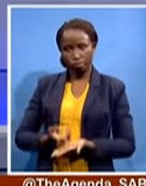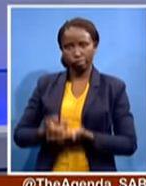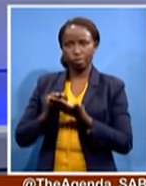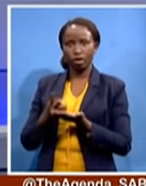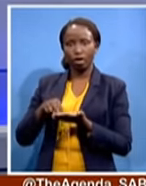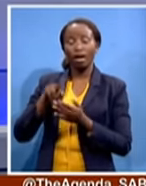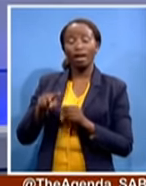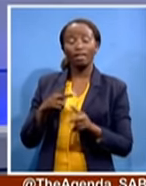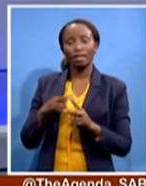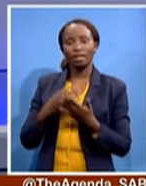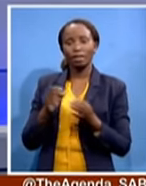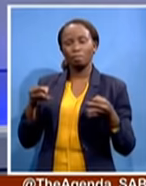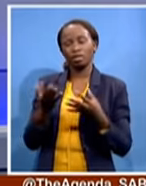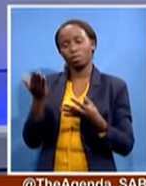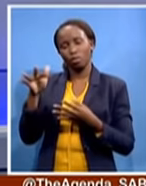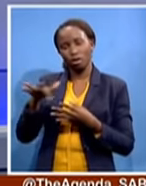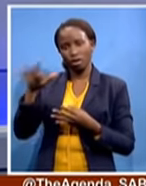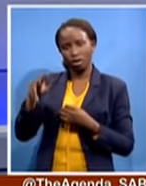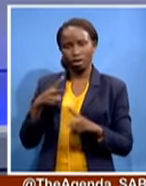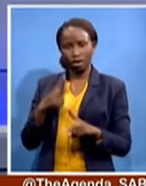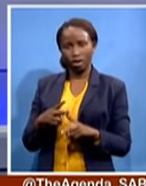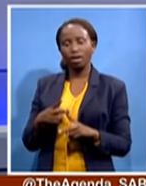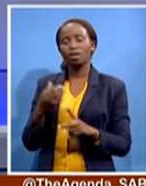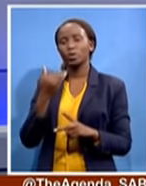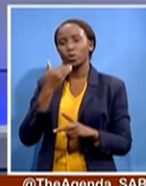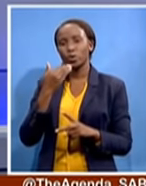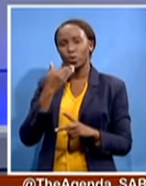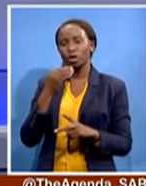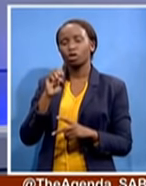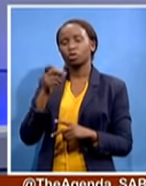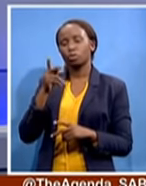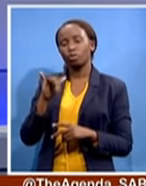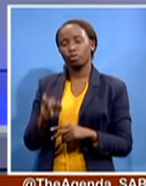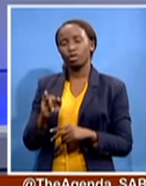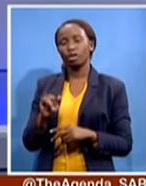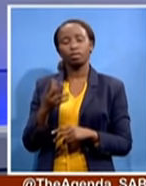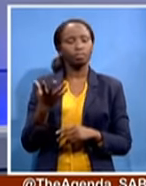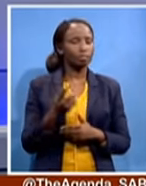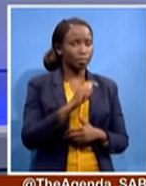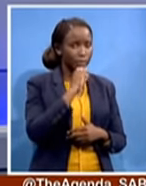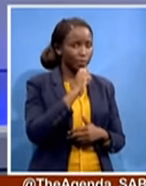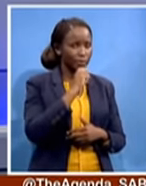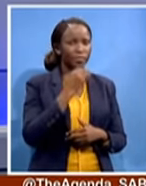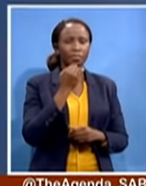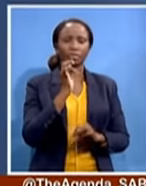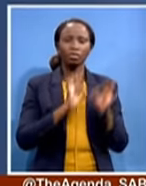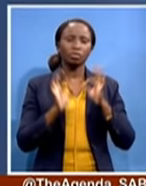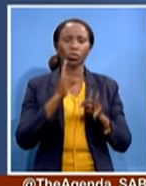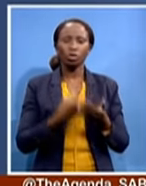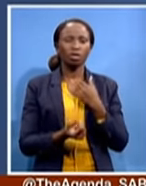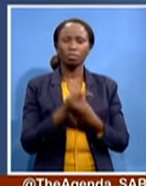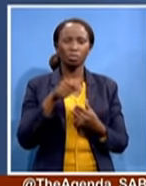Desk editor Sophie Mugwena. A very good morning to you, Sophie. What's the latest on this story? Well, as you